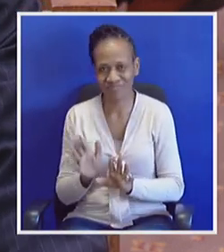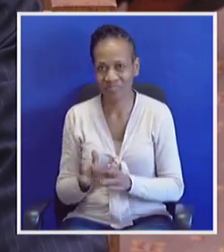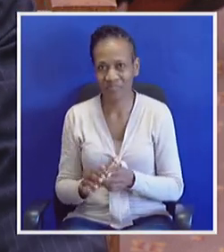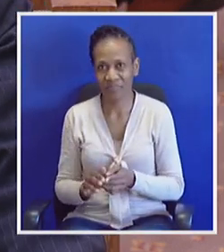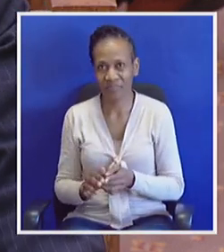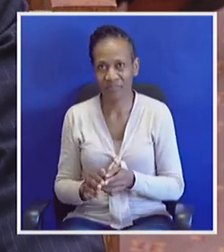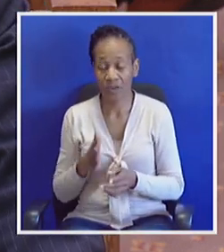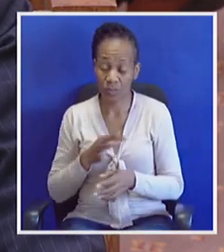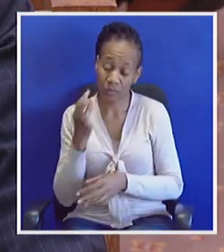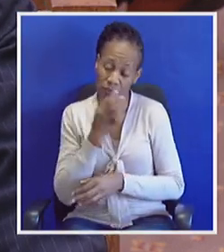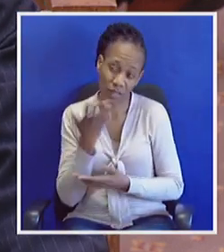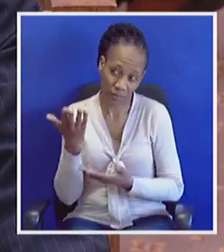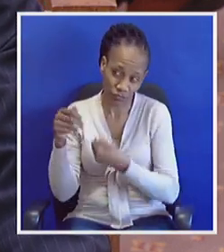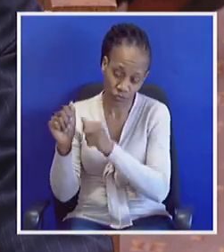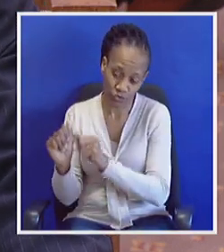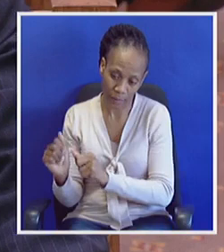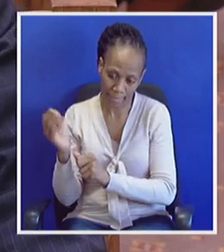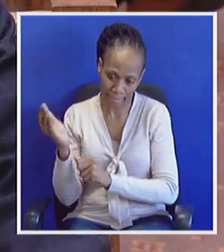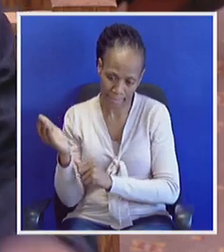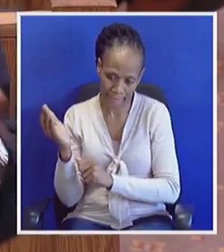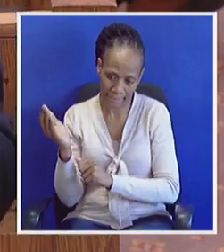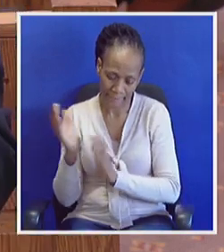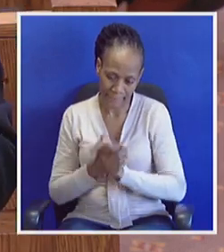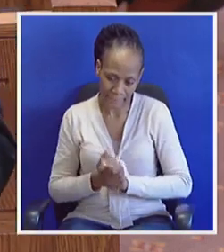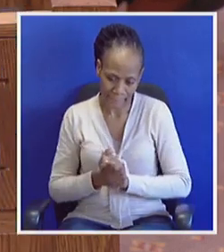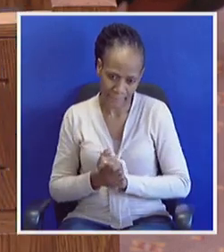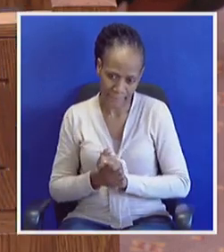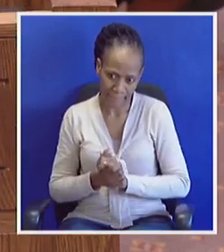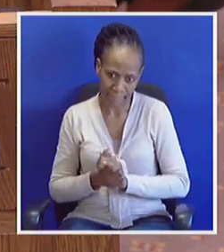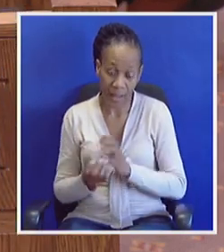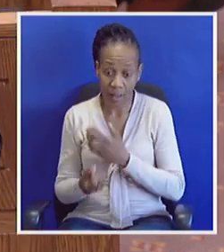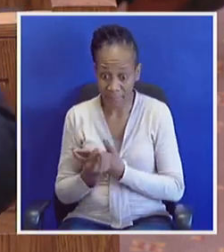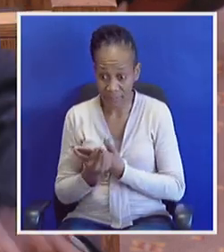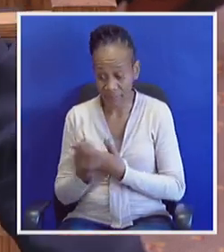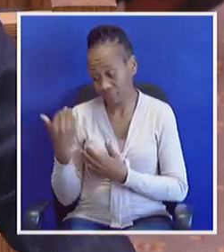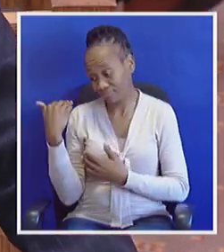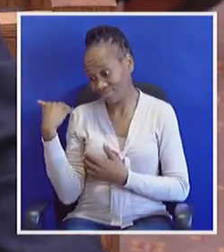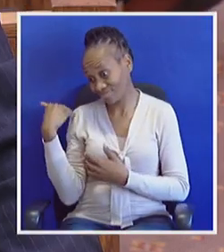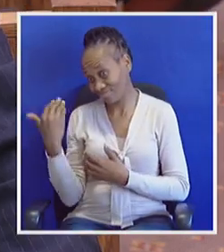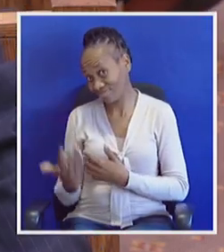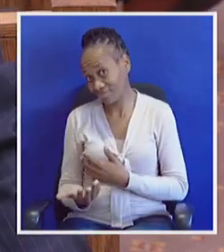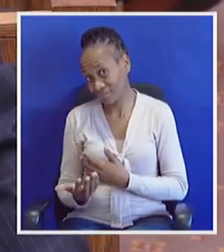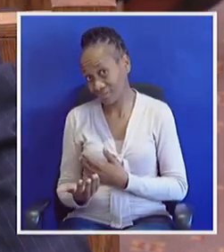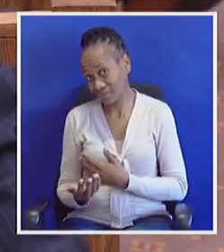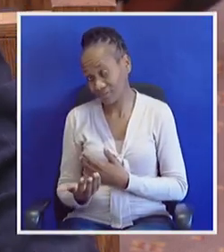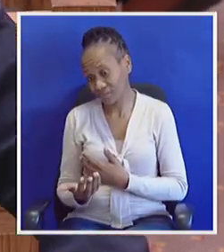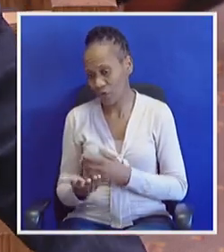What I want to raise, Chair, is what happened yesterday, it was